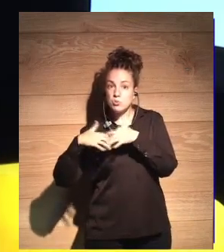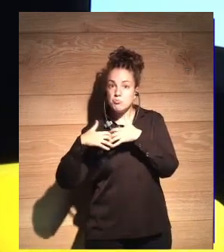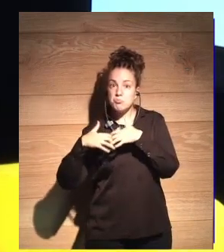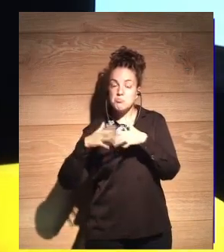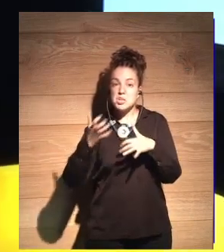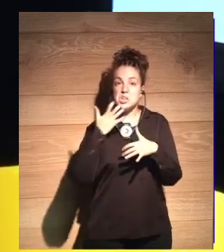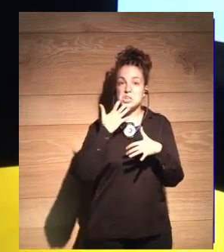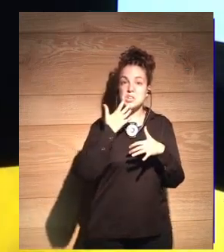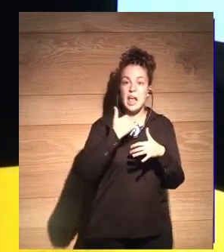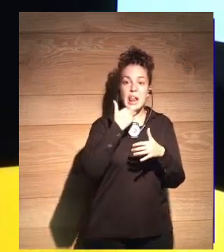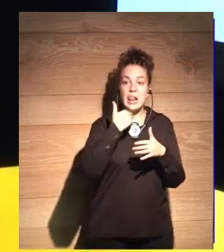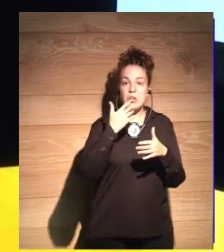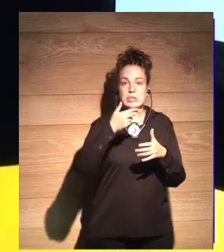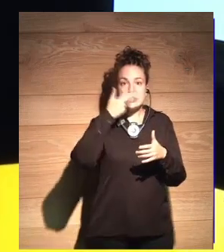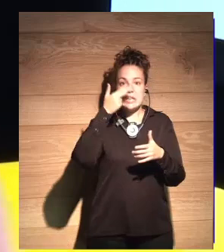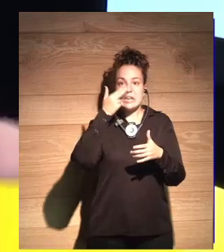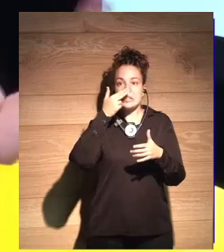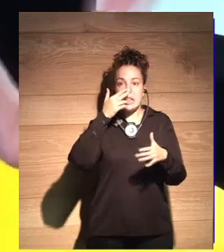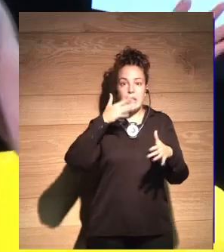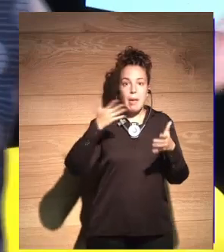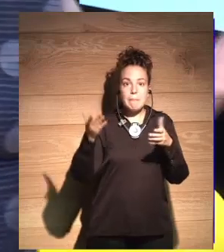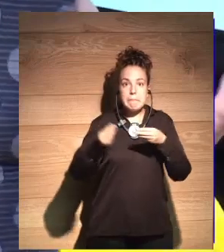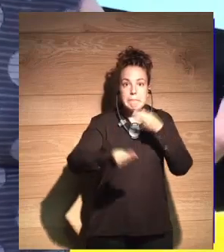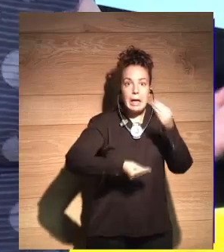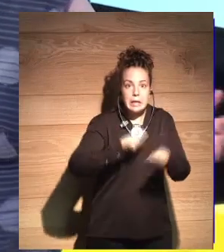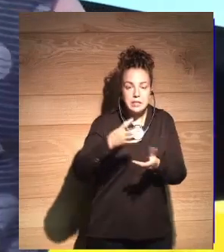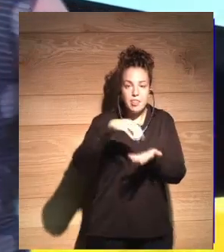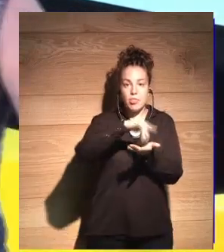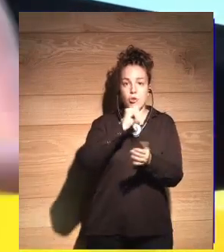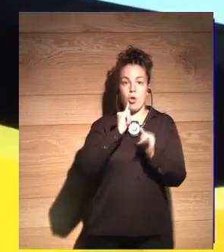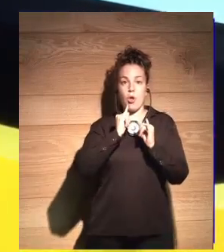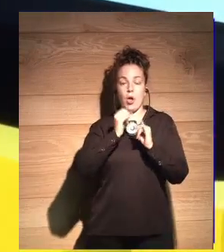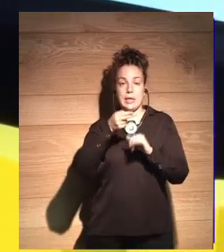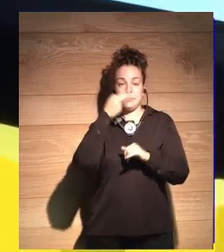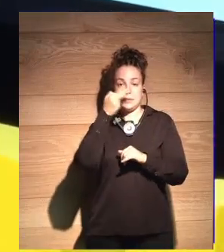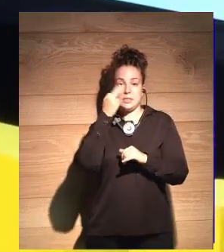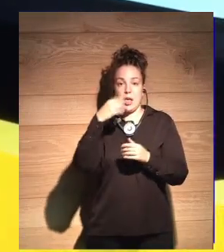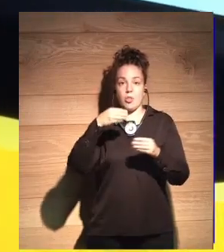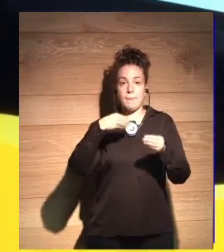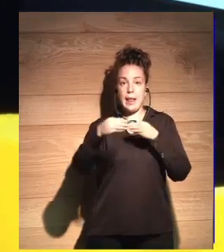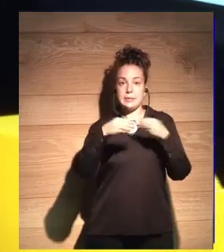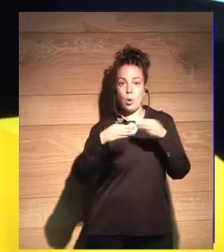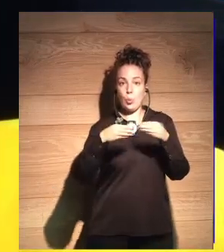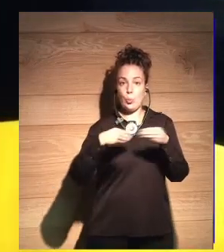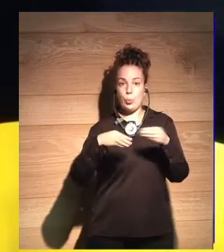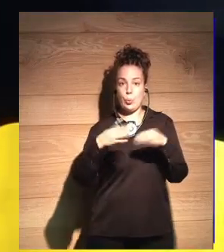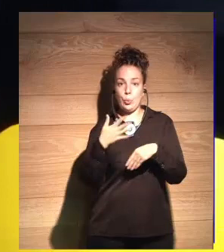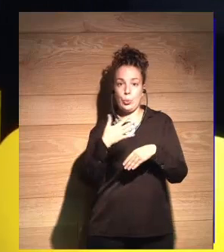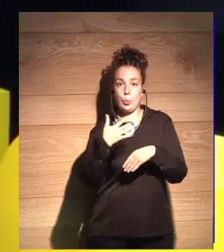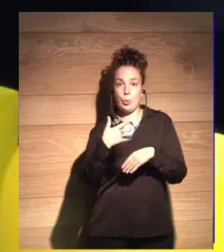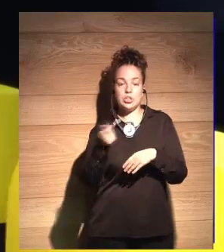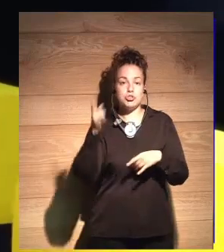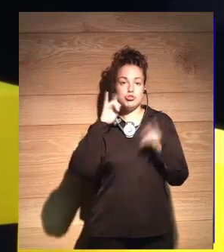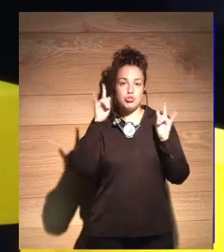did. It didn't tell you what was going on. This isn't Slack. It just made a sound